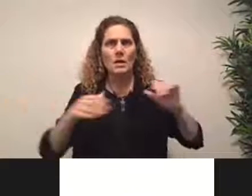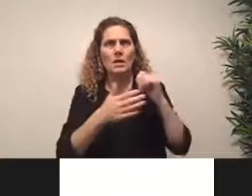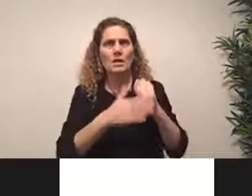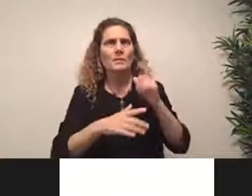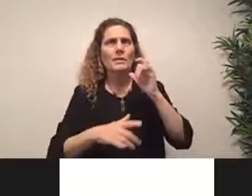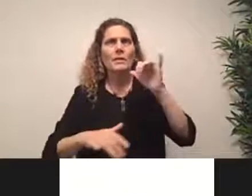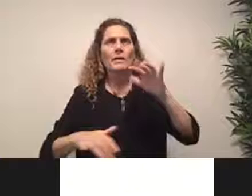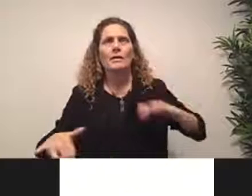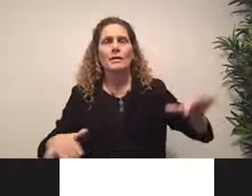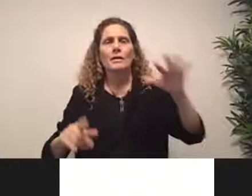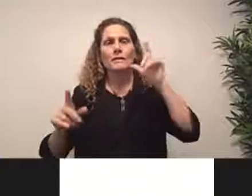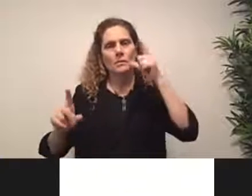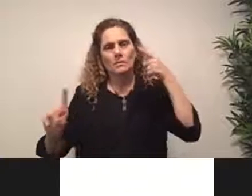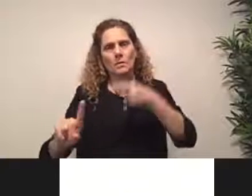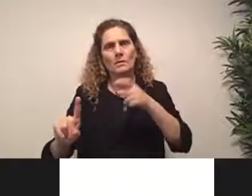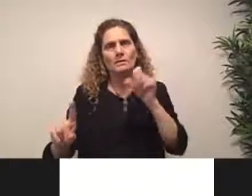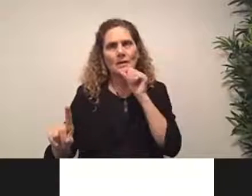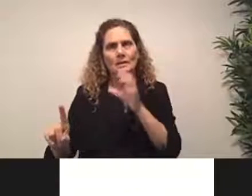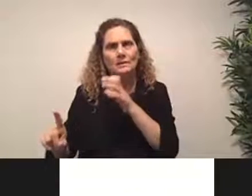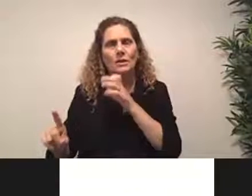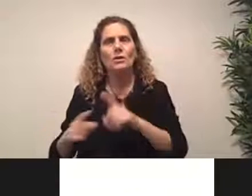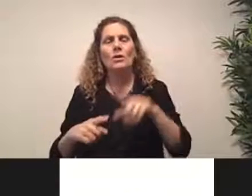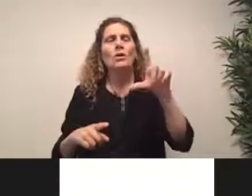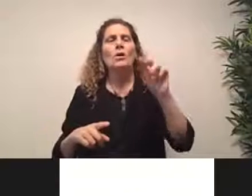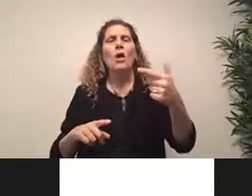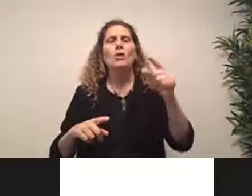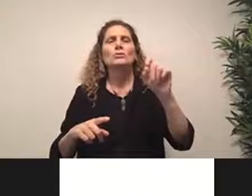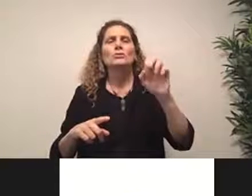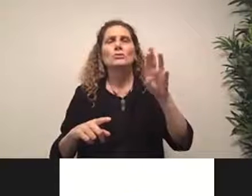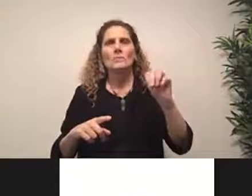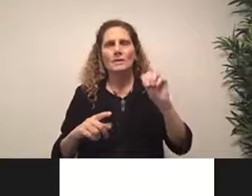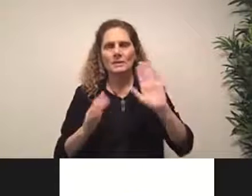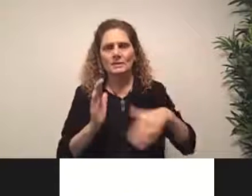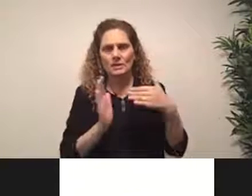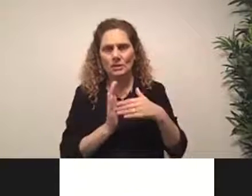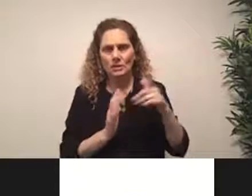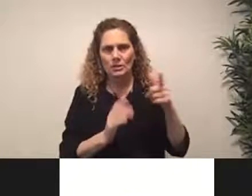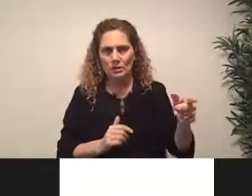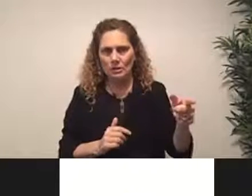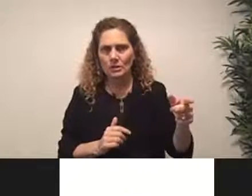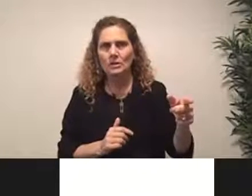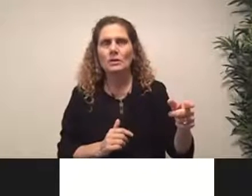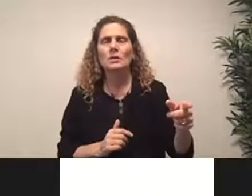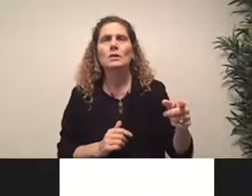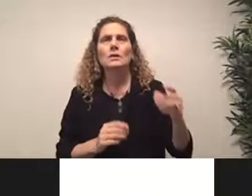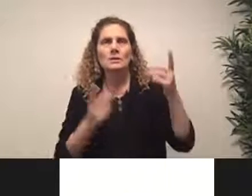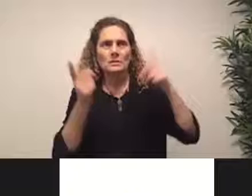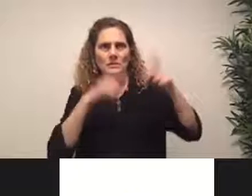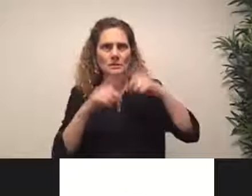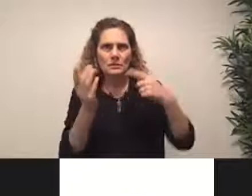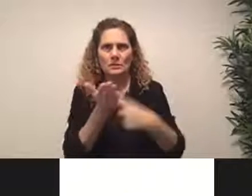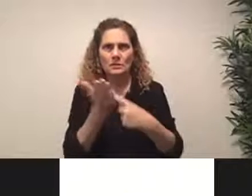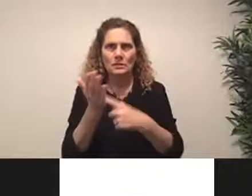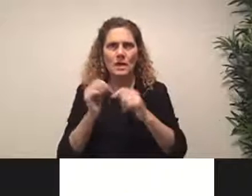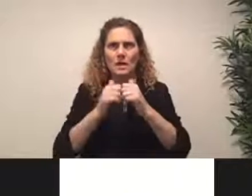starting to gel. But again, we have a long way to go. So we also know that this is not perfect.